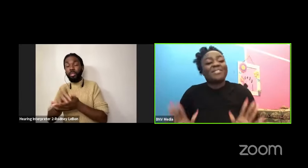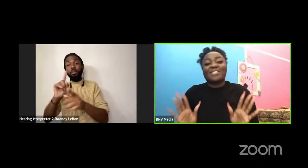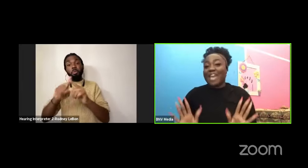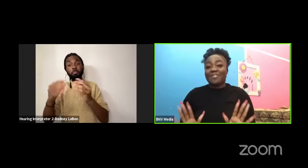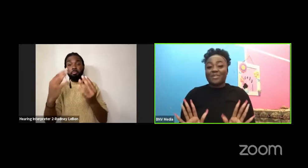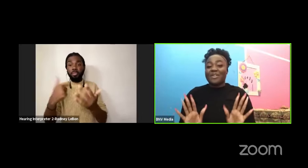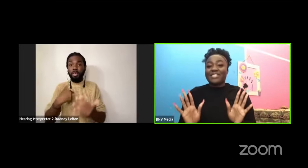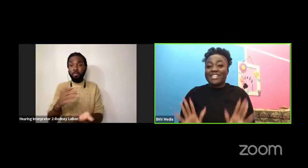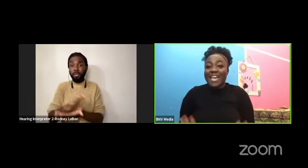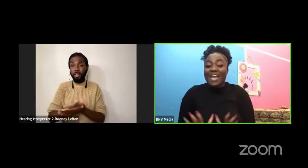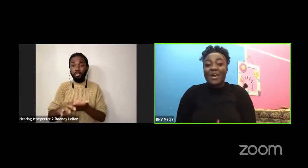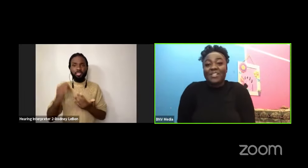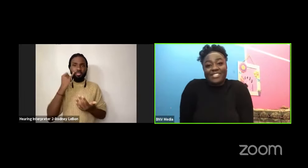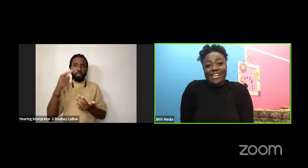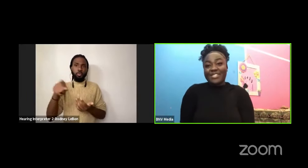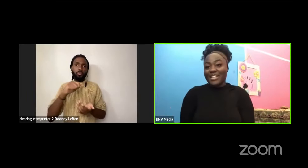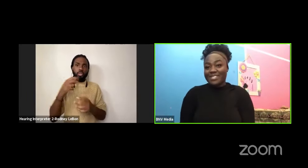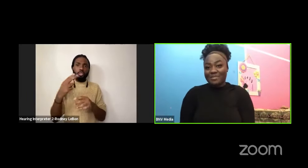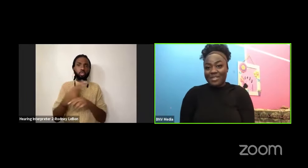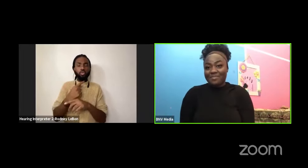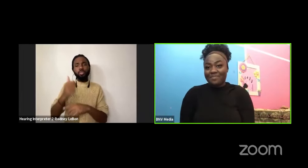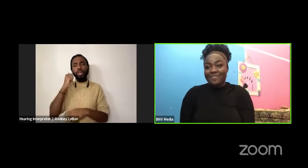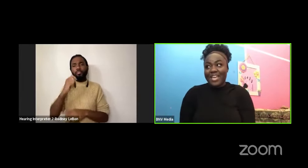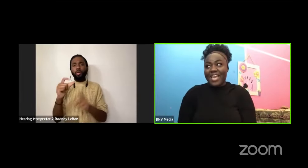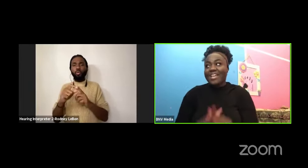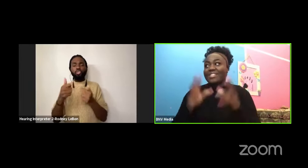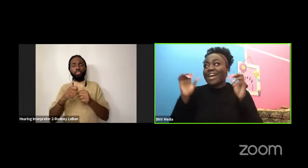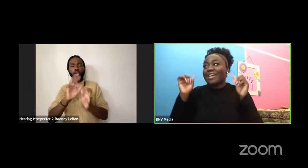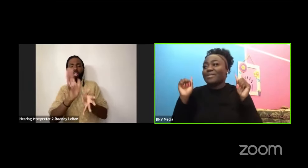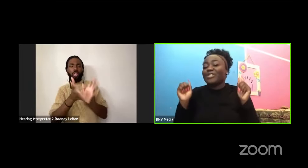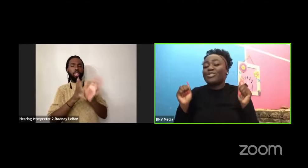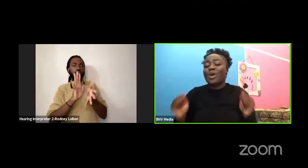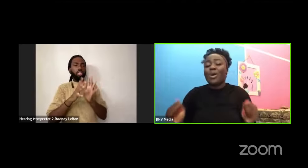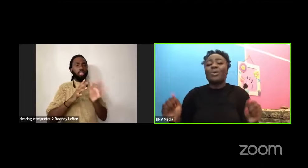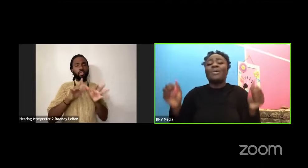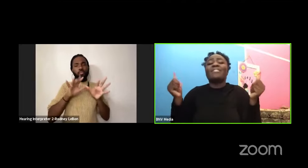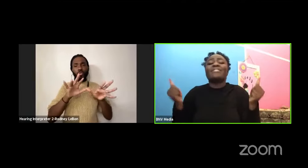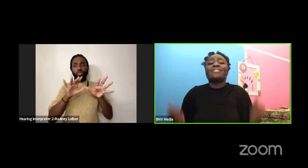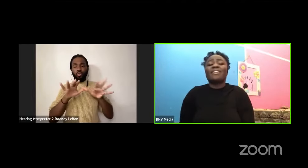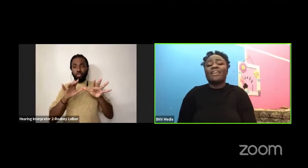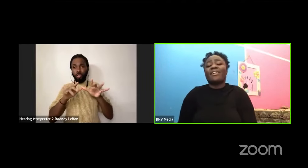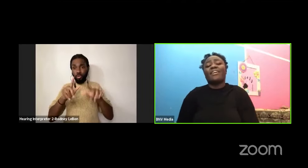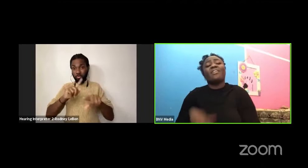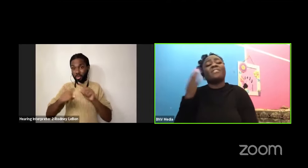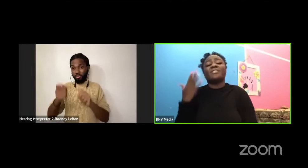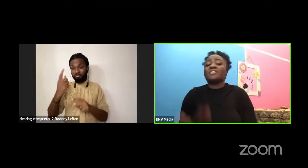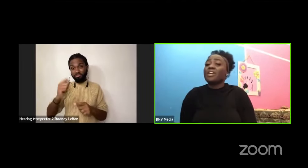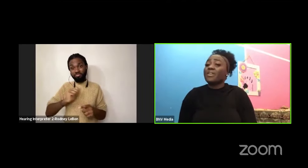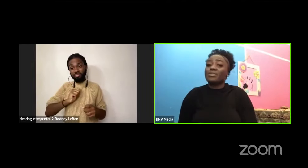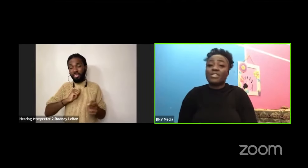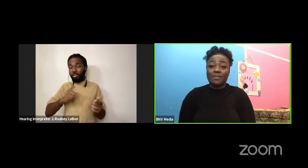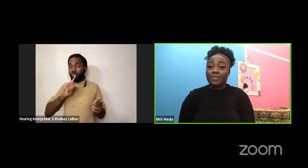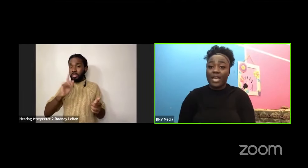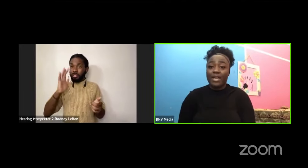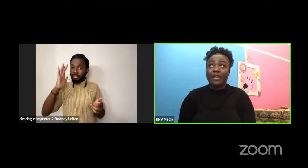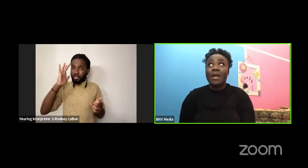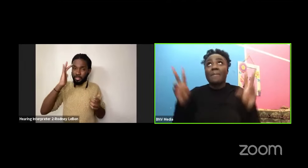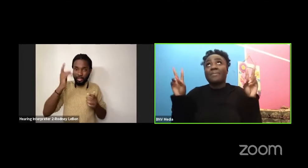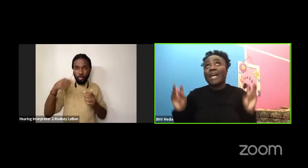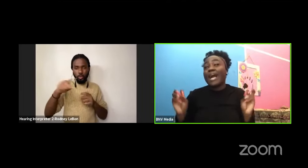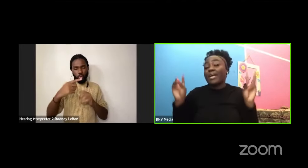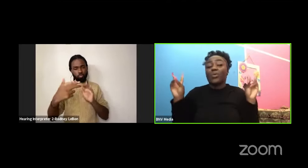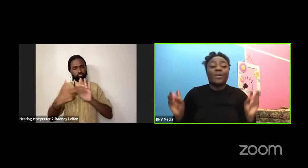you aren't using arrogant words to catcall and sexualize me. And I am so sick of the stereotype